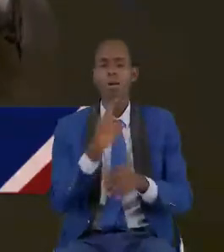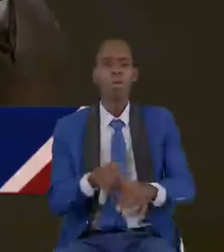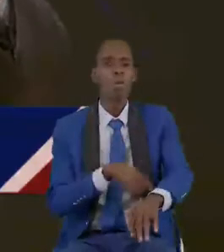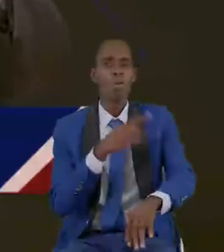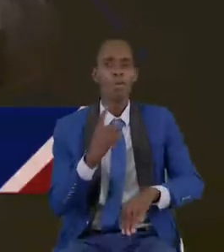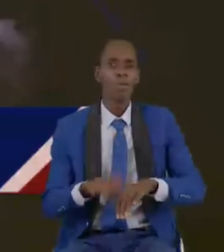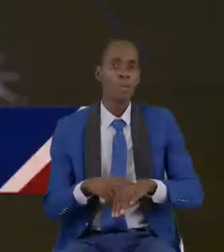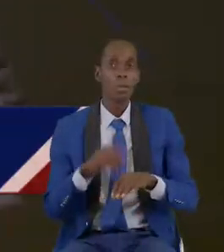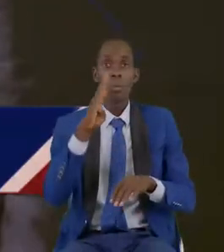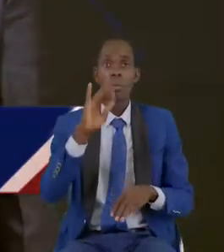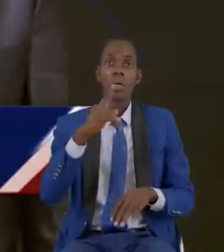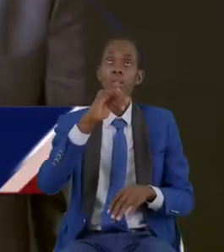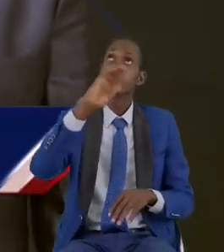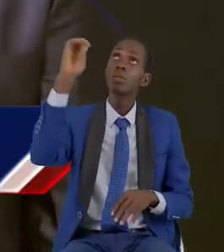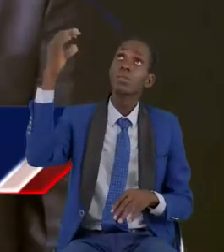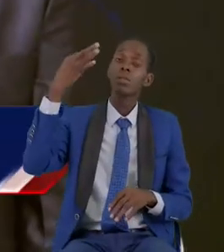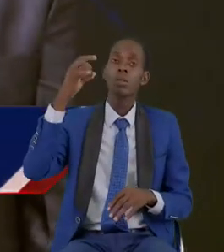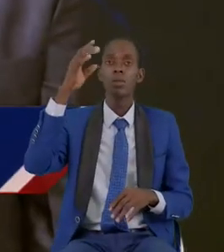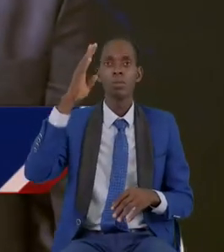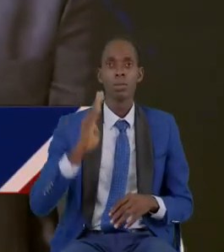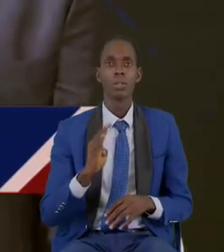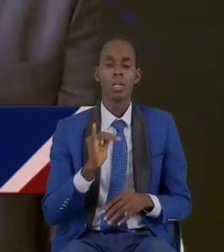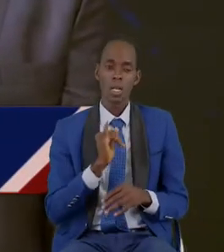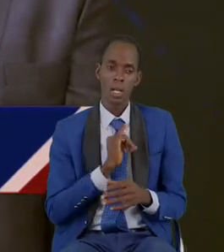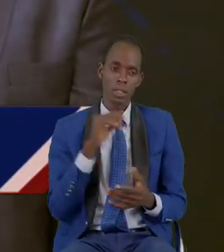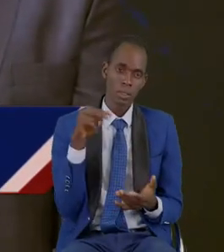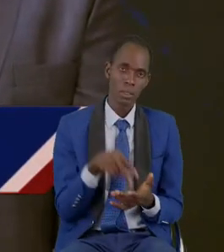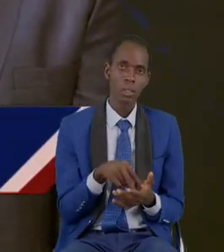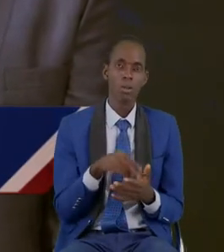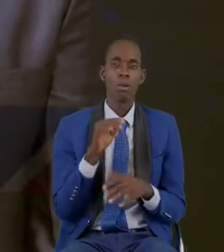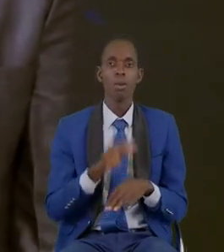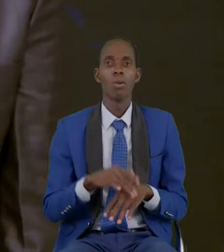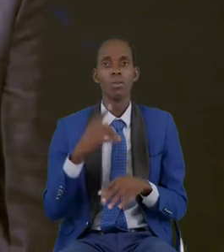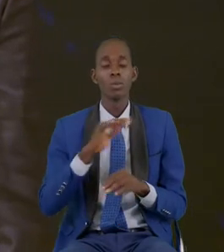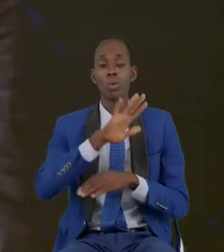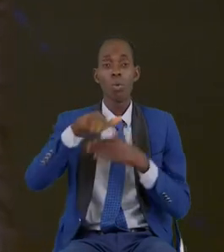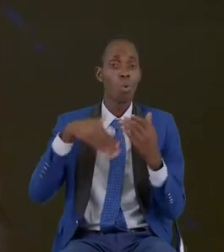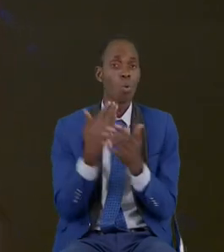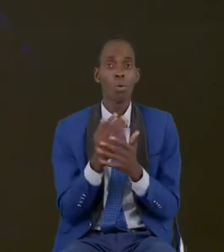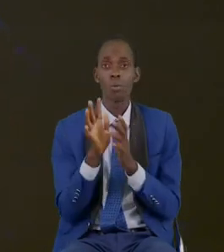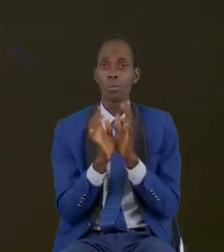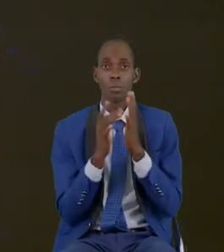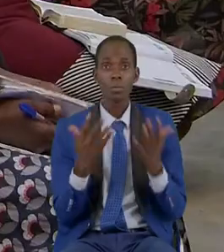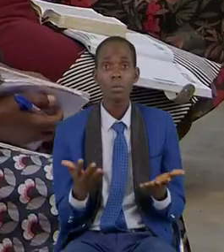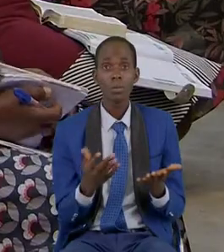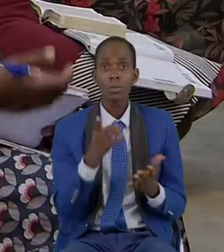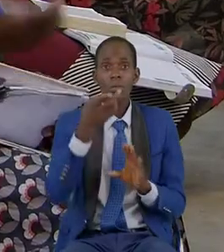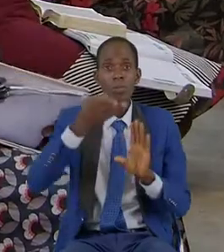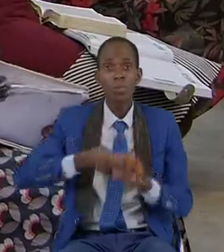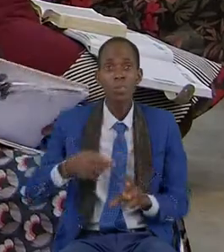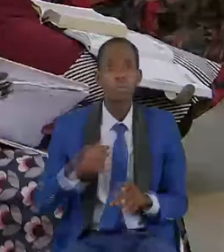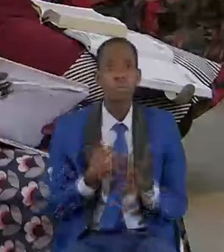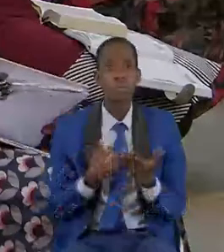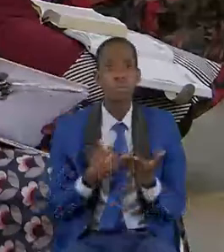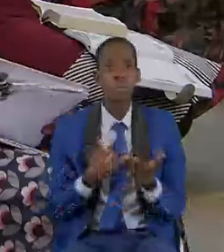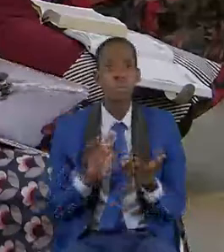the grace of God, I stand on the whole Bible. Anybody joining me?